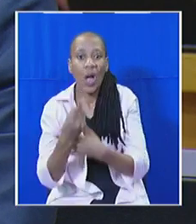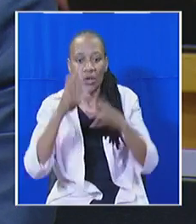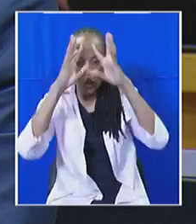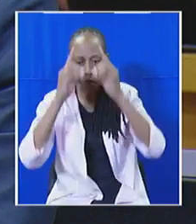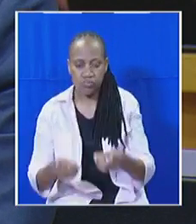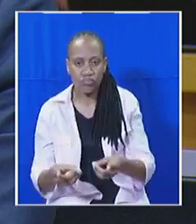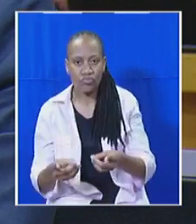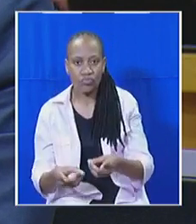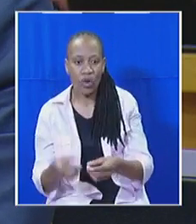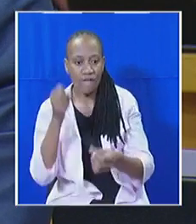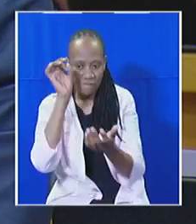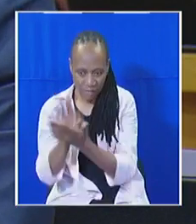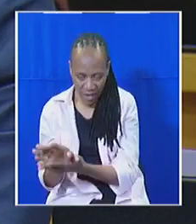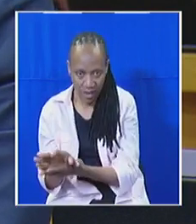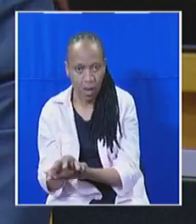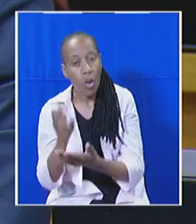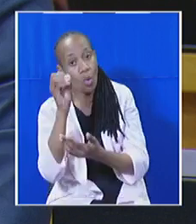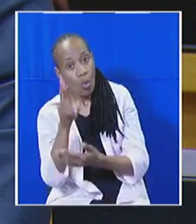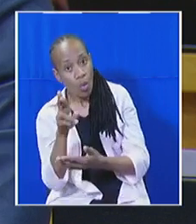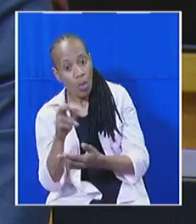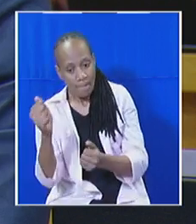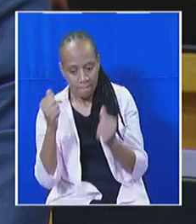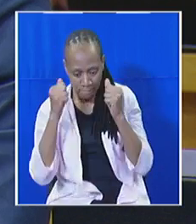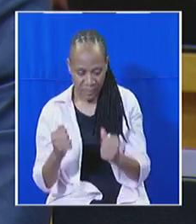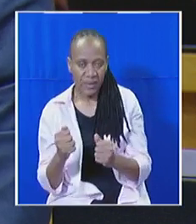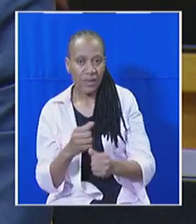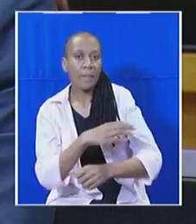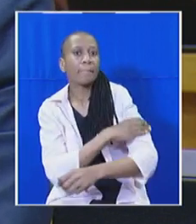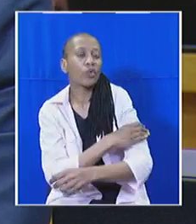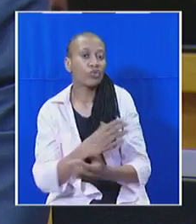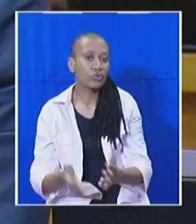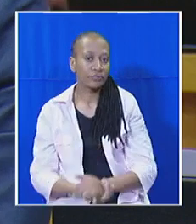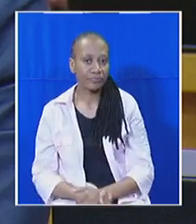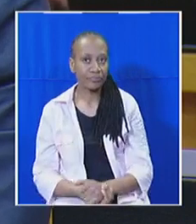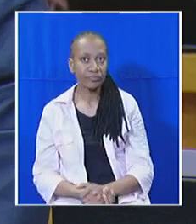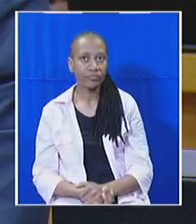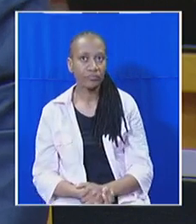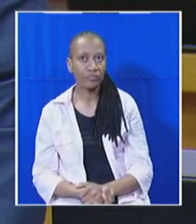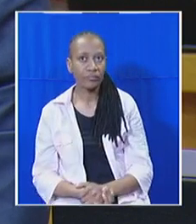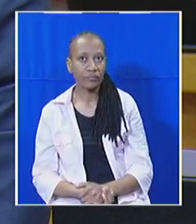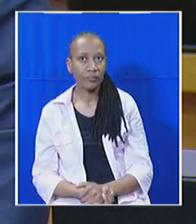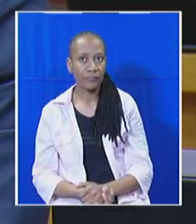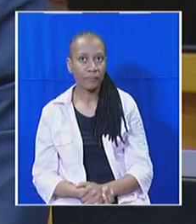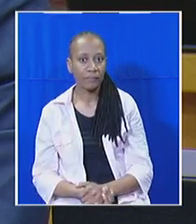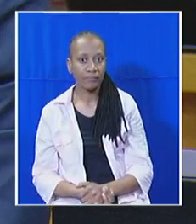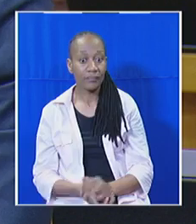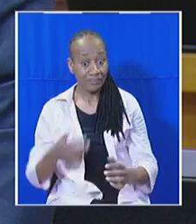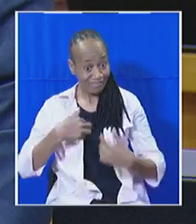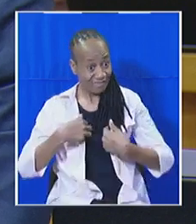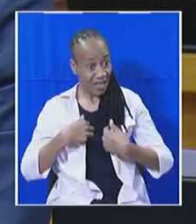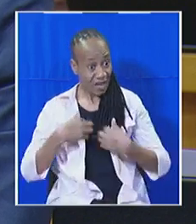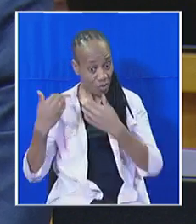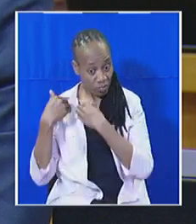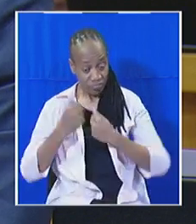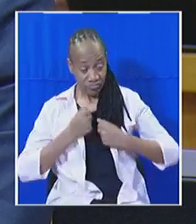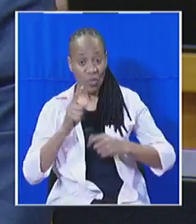to maintain or to fire the coach, not the Minister of Sports. What I want from them is transformation.